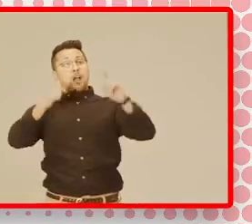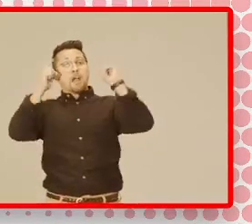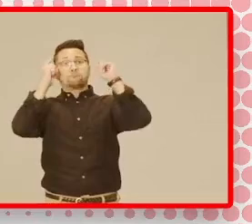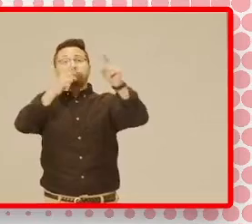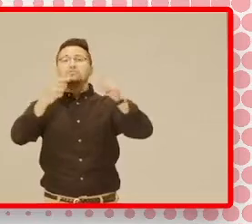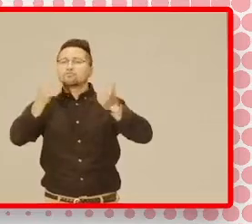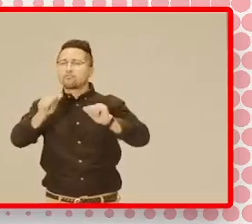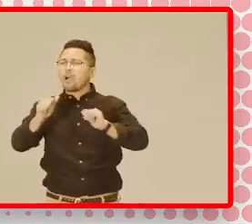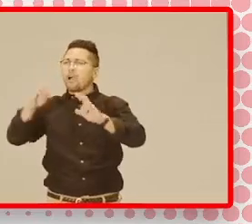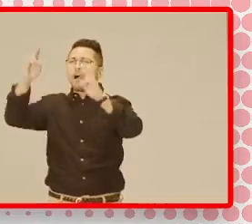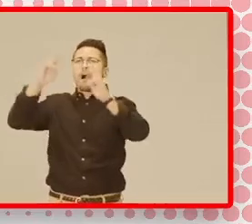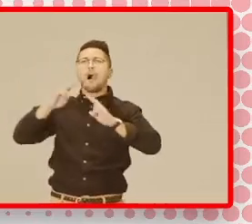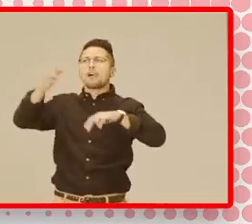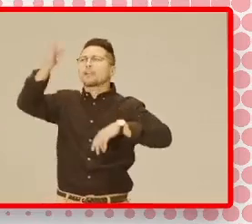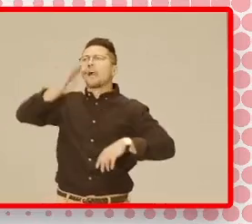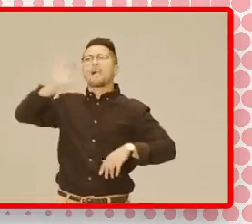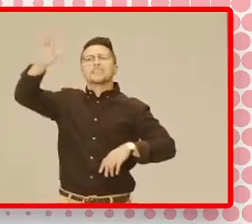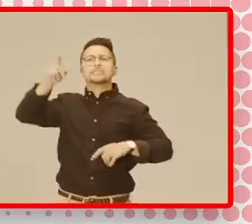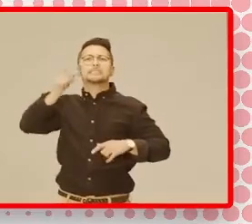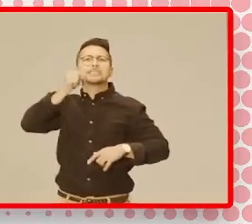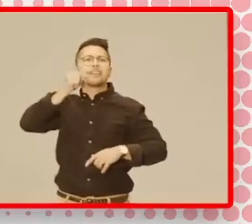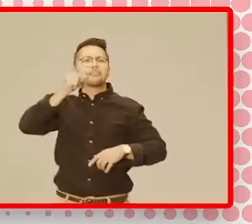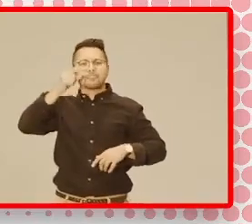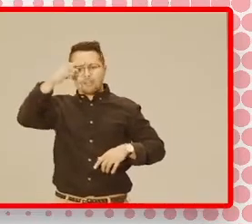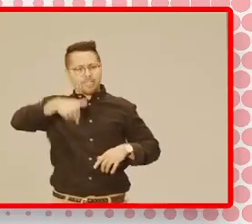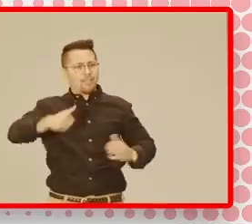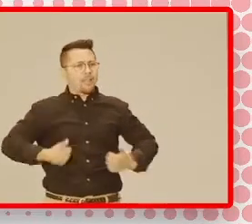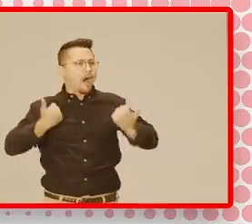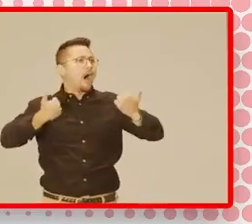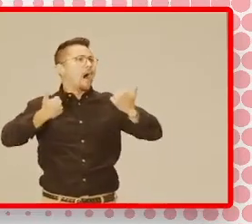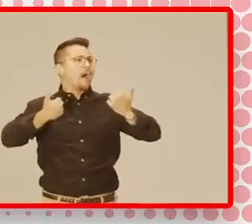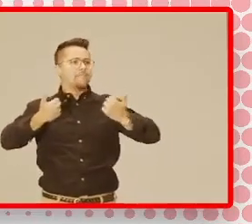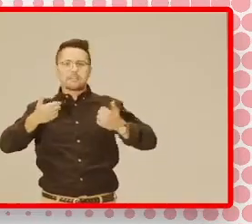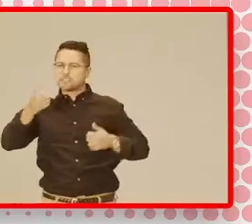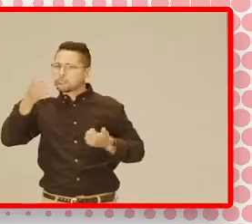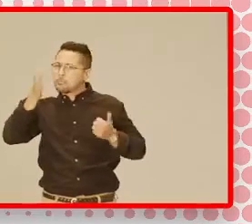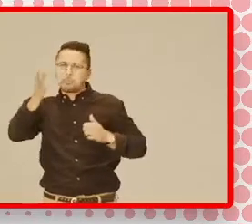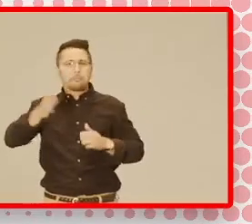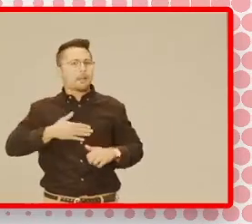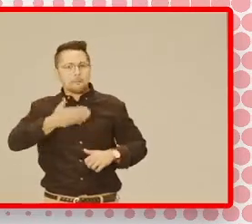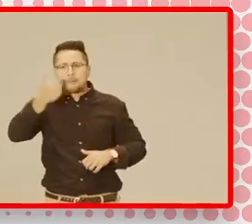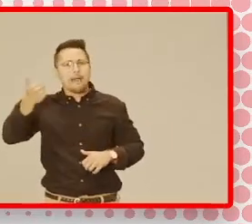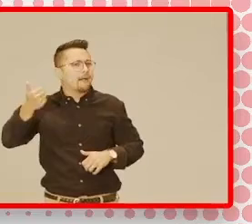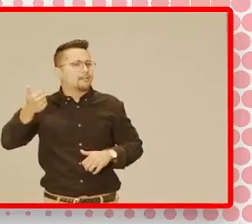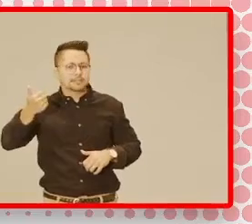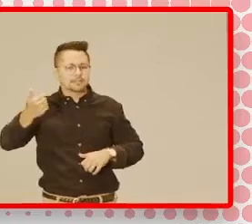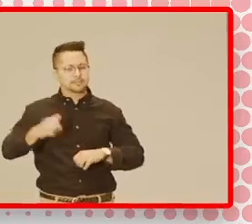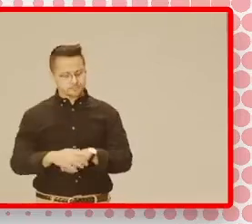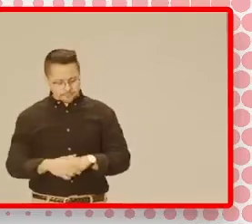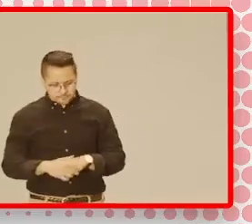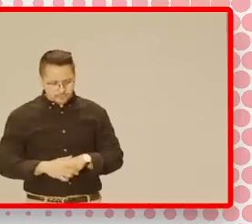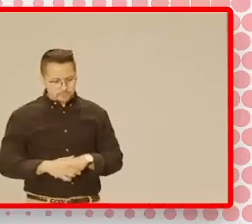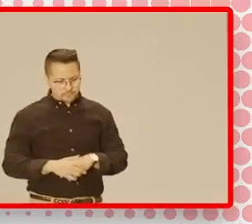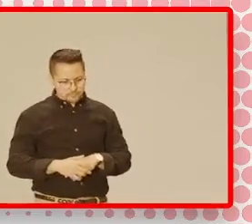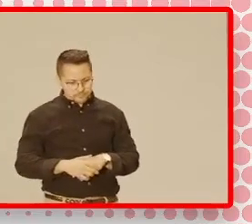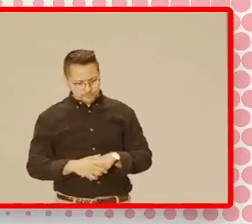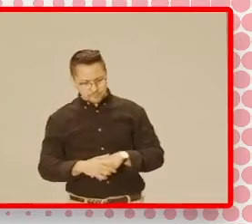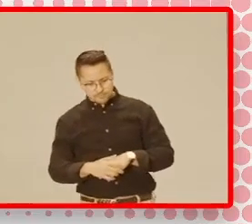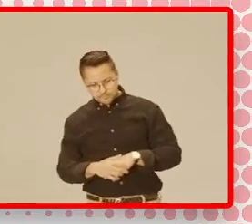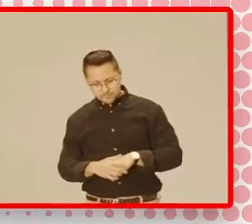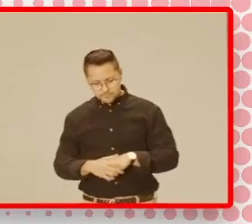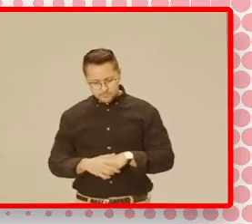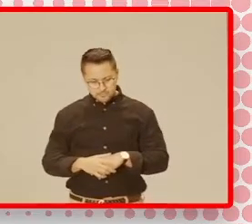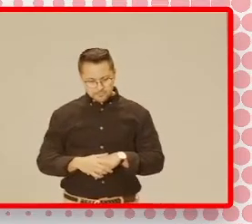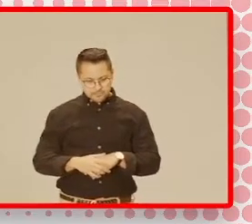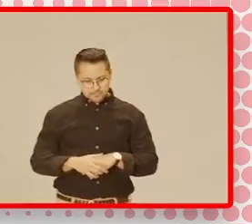life by being the best I can be, so I can give hope to